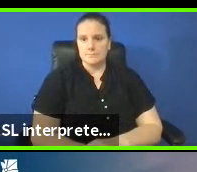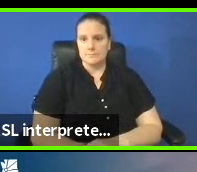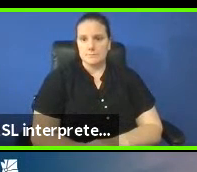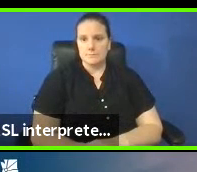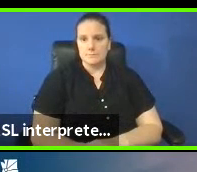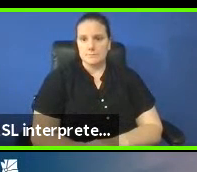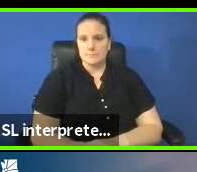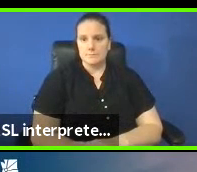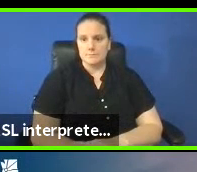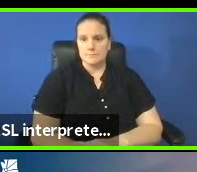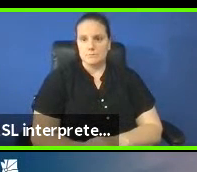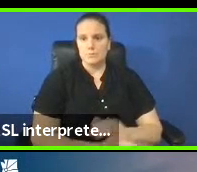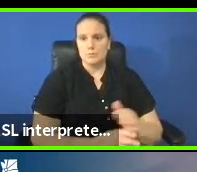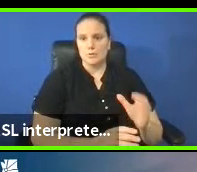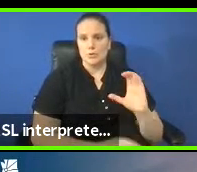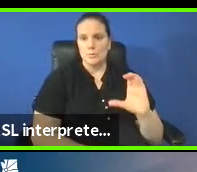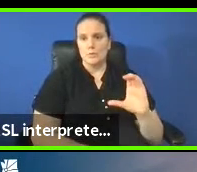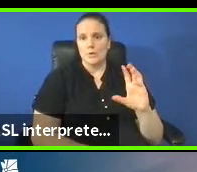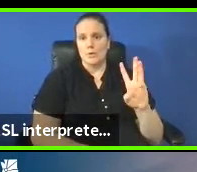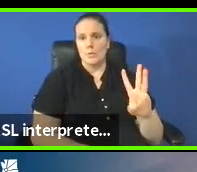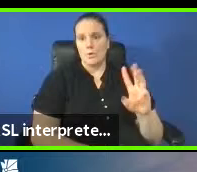am in the community working group as well, Soren Roth.